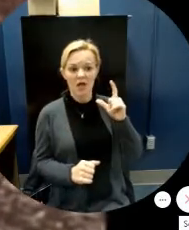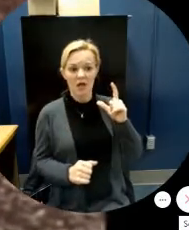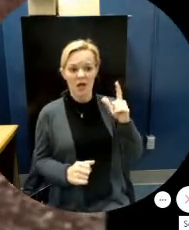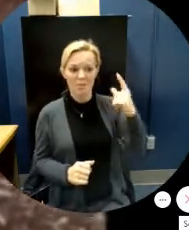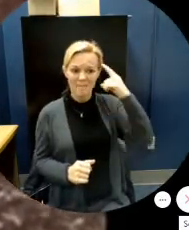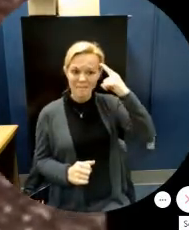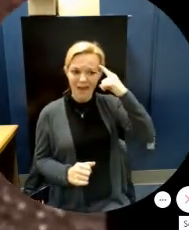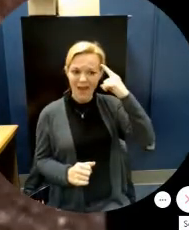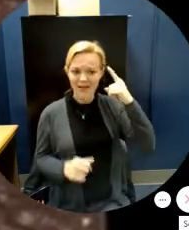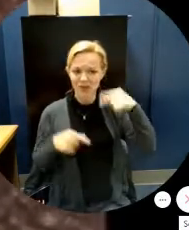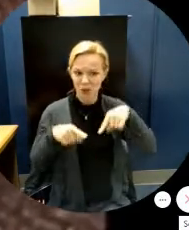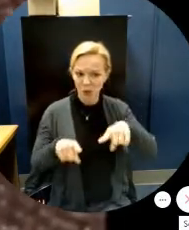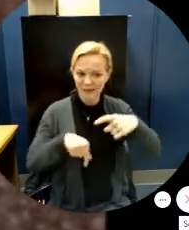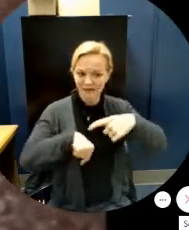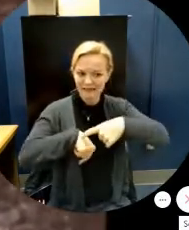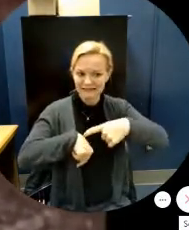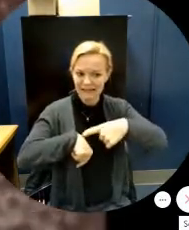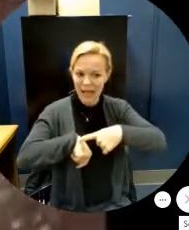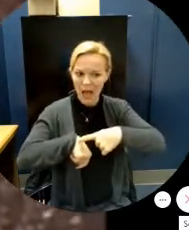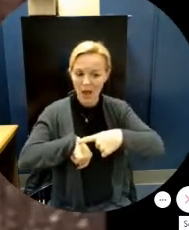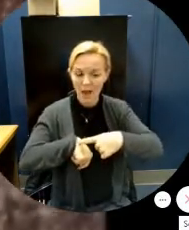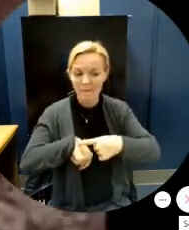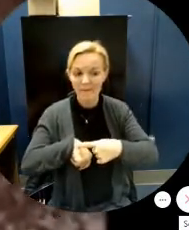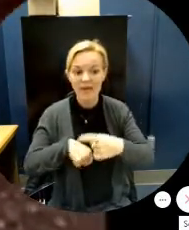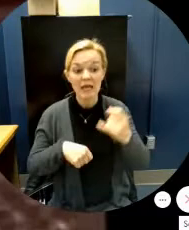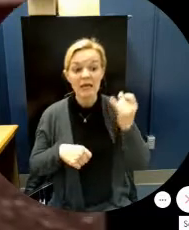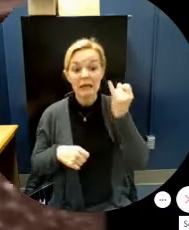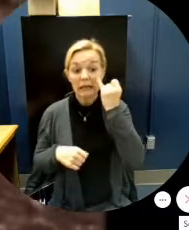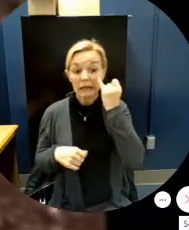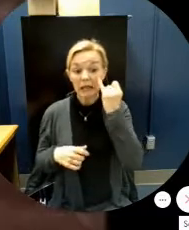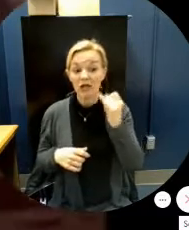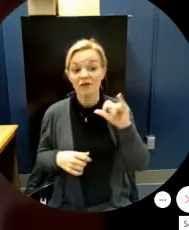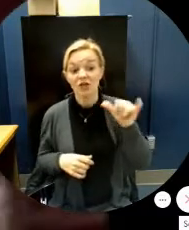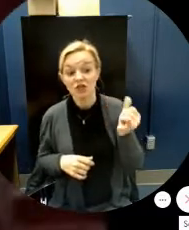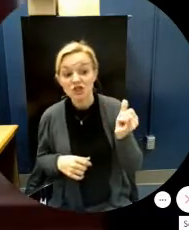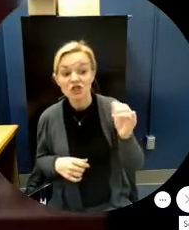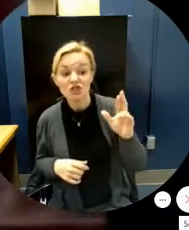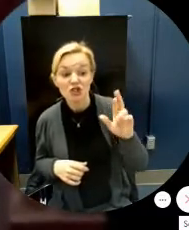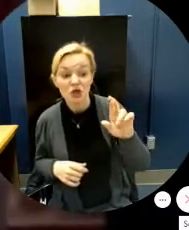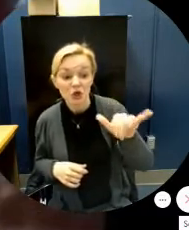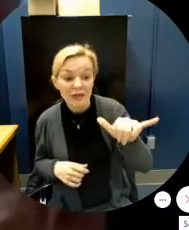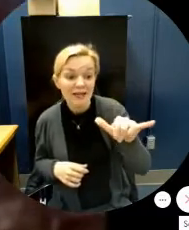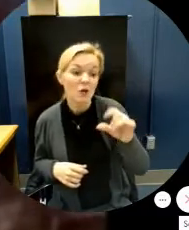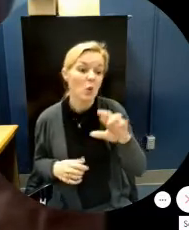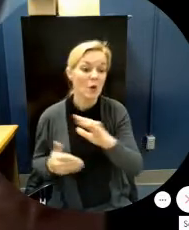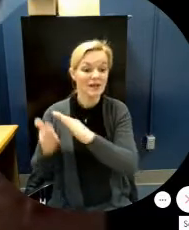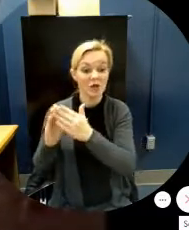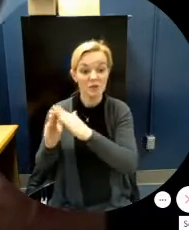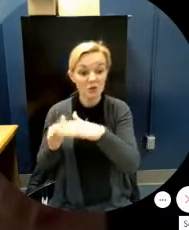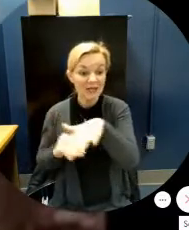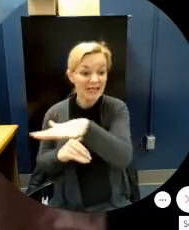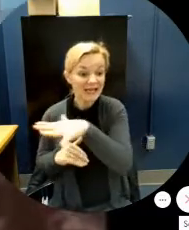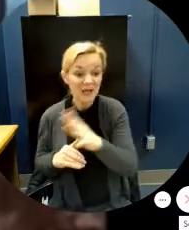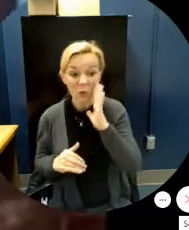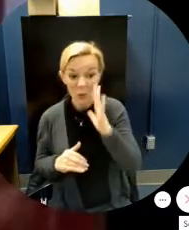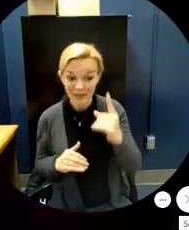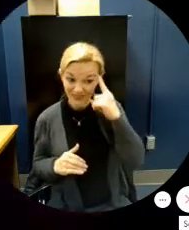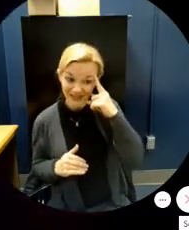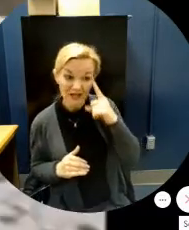Whether or not it would be a justifiable shooting in the eyes of the community or in the officer's own eyes afterwards is a entirely different